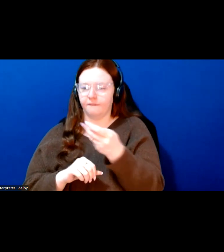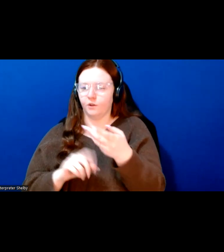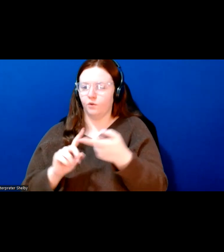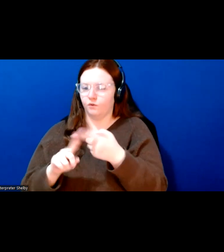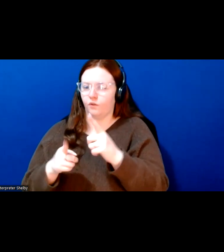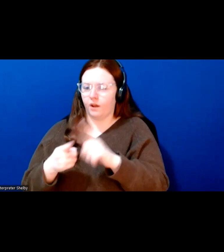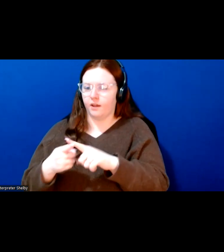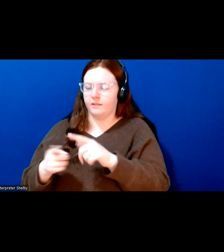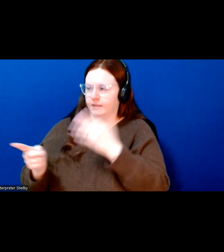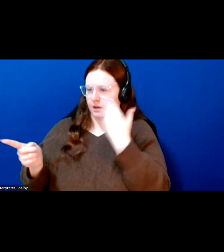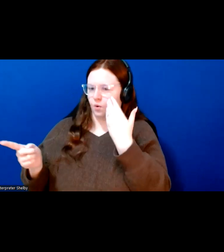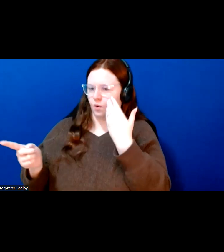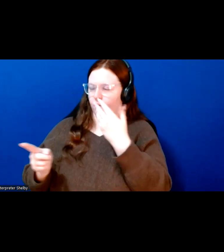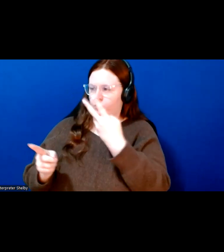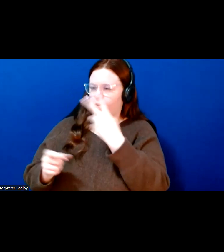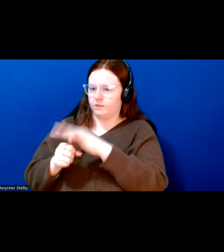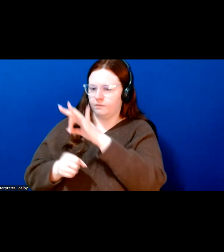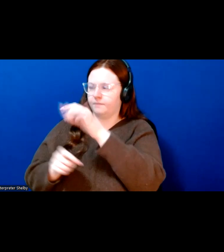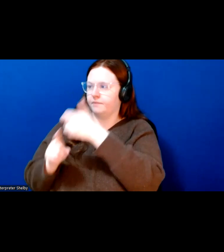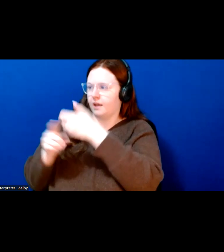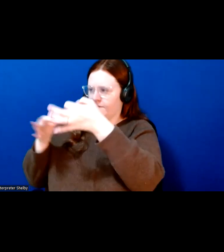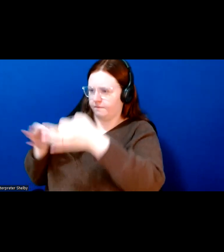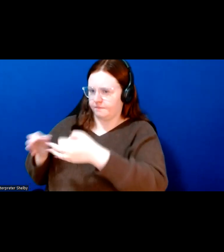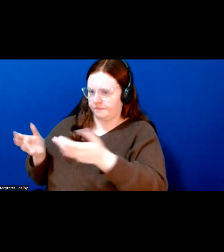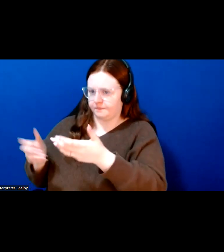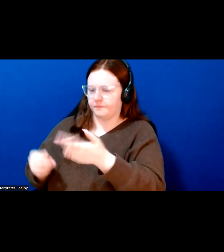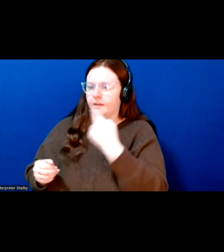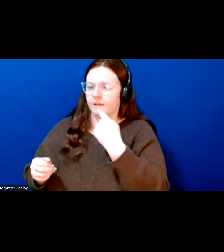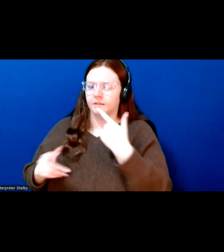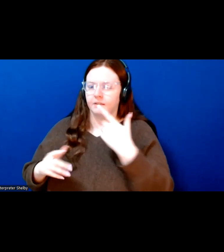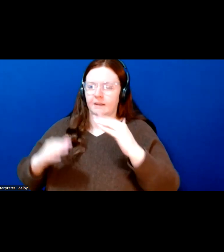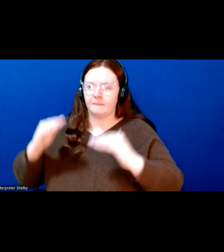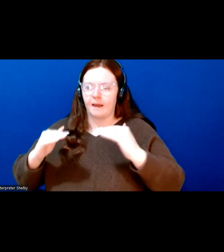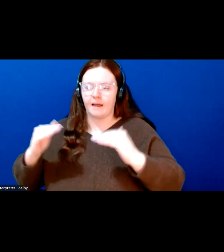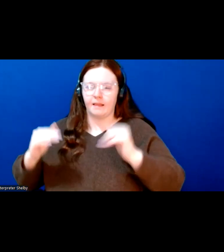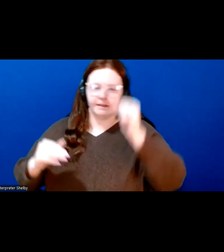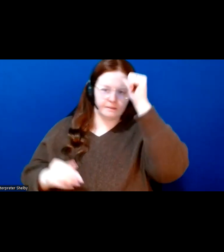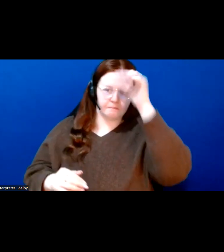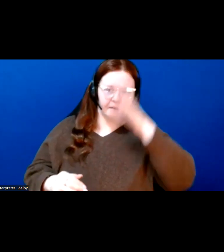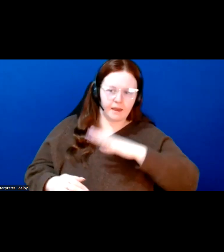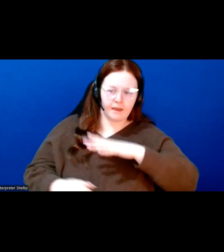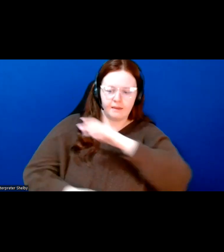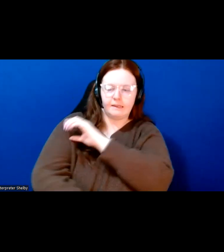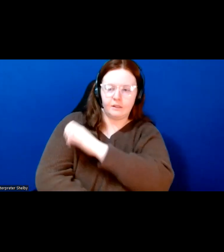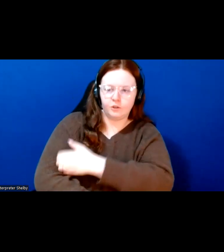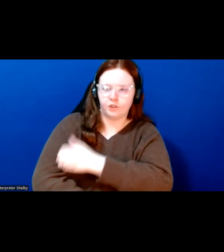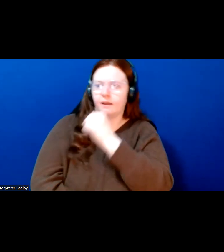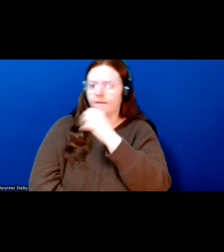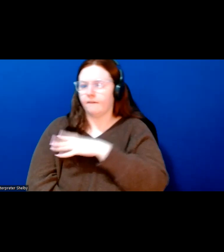Two-Spirit have explained it to me as a balance of masculine and feminine energy in the one